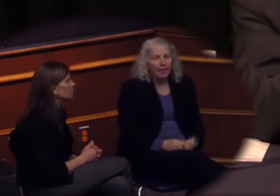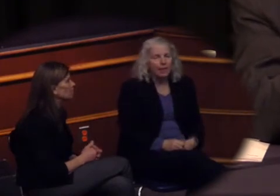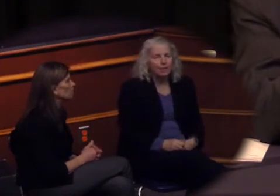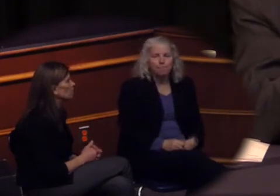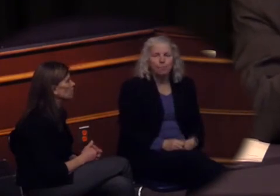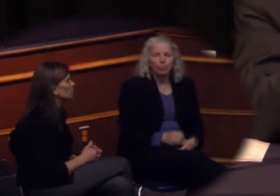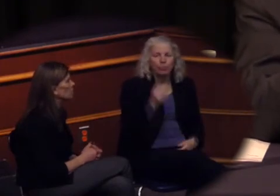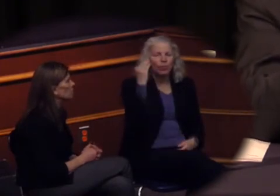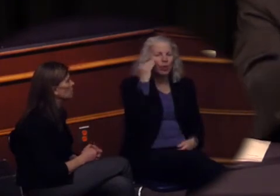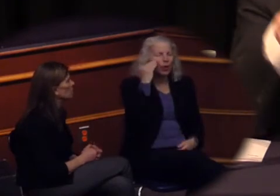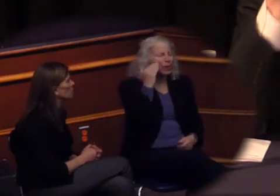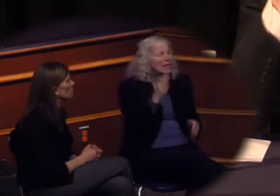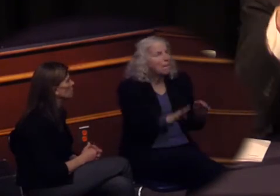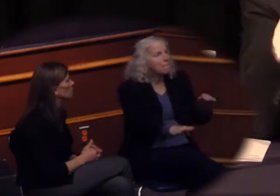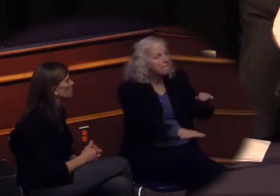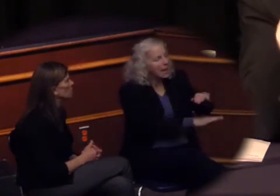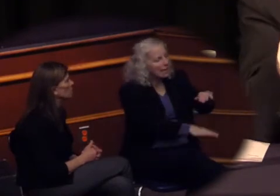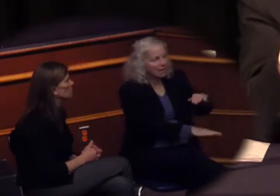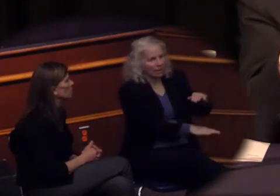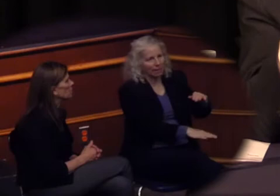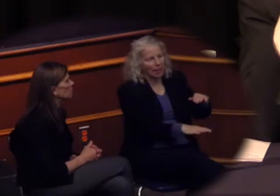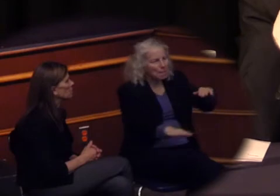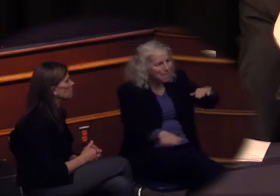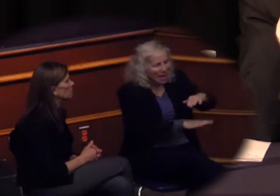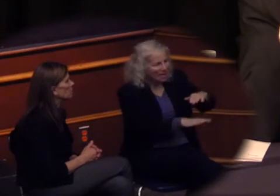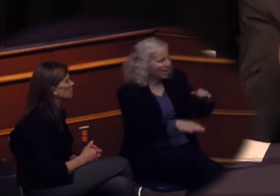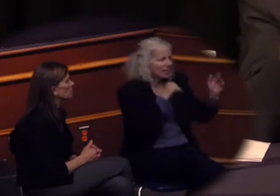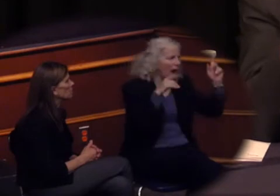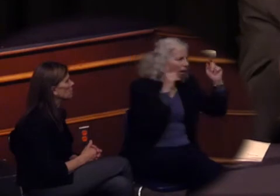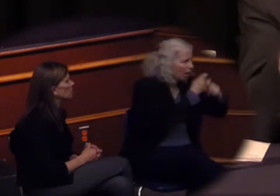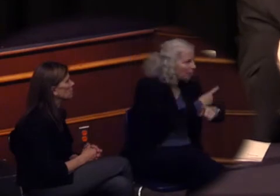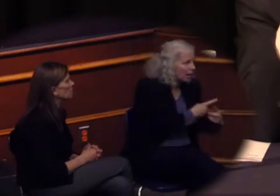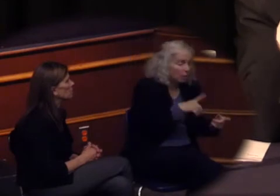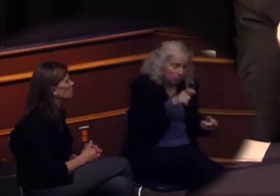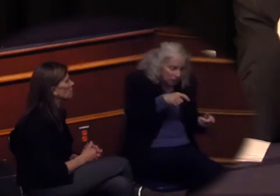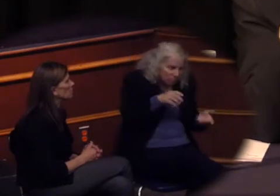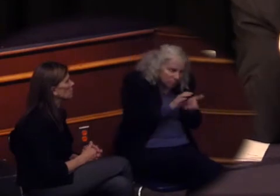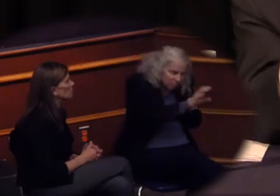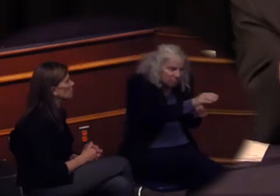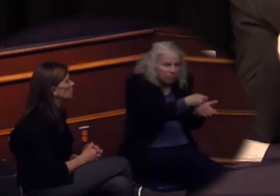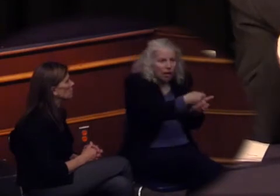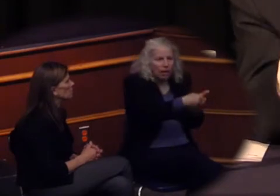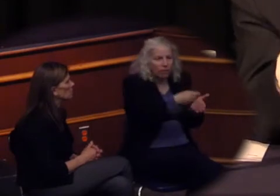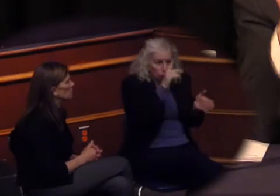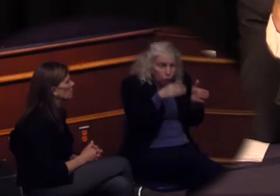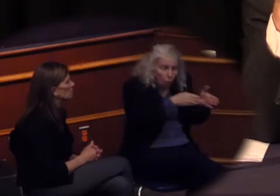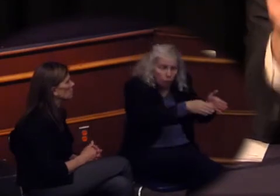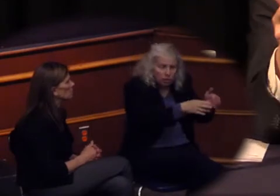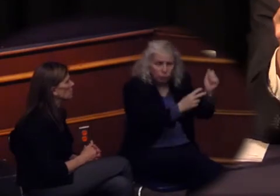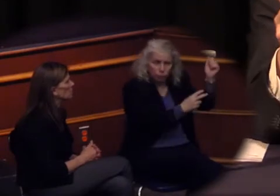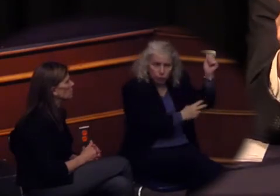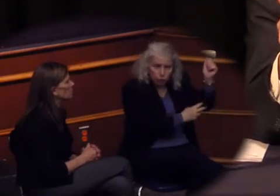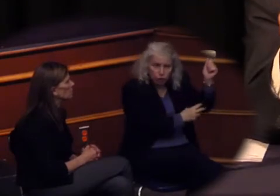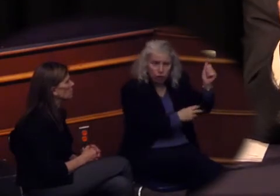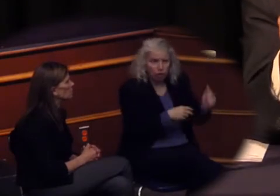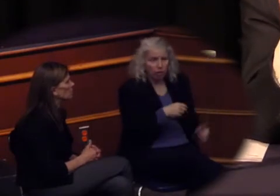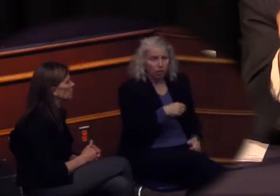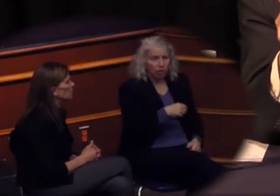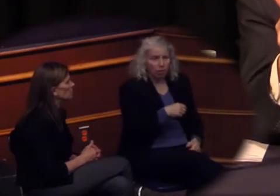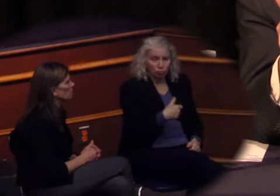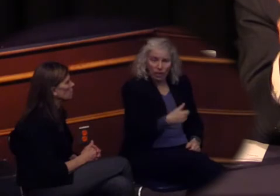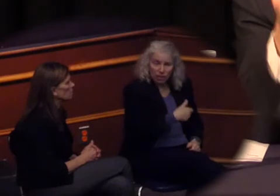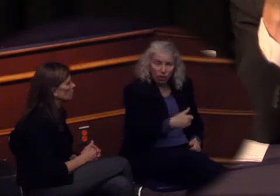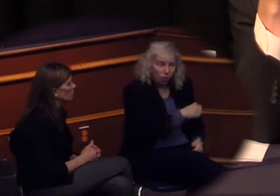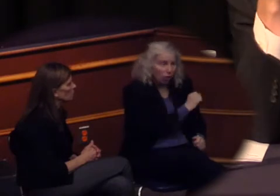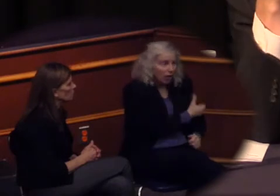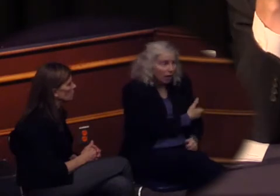right. One of the fundamental things, this isn't complicated. We need to invest more in our roads, bridges, transit authorities across this